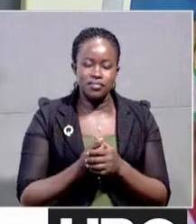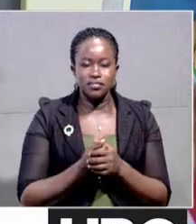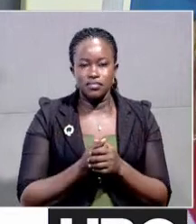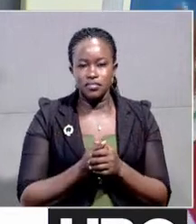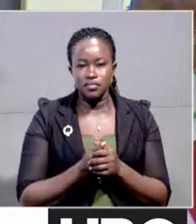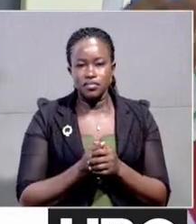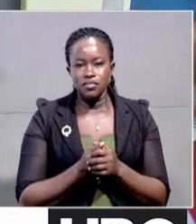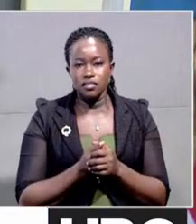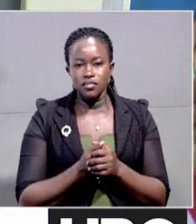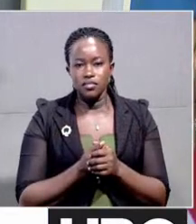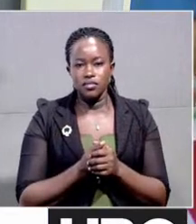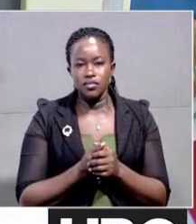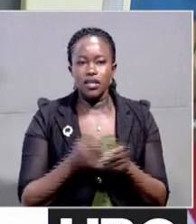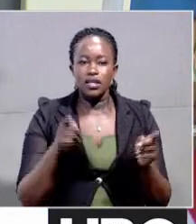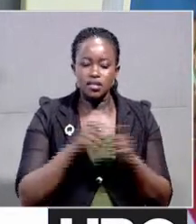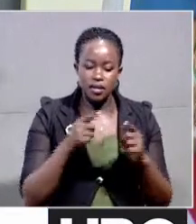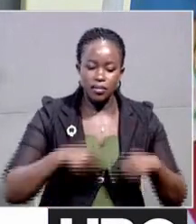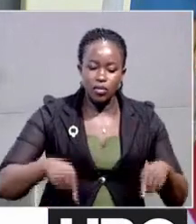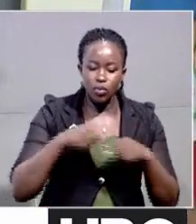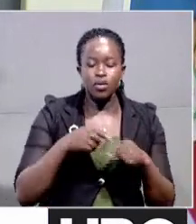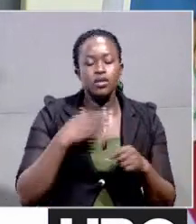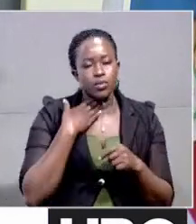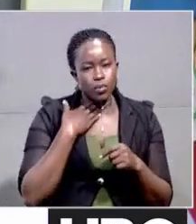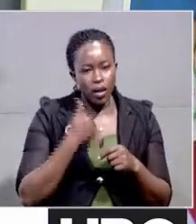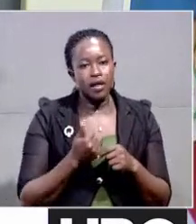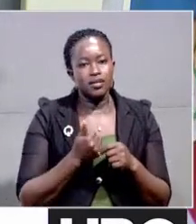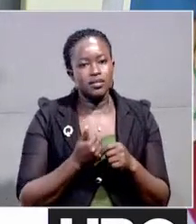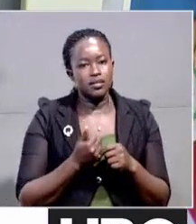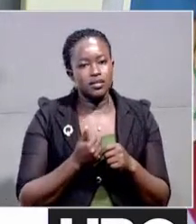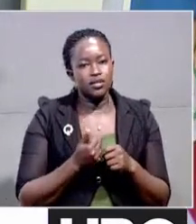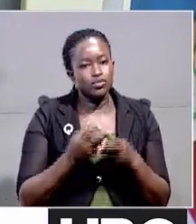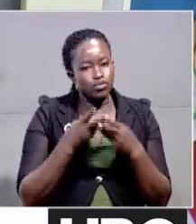Yes. Would have wanted to handle the service at once.